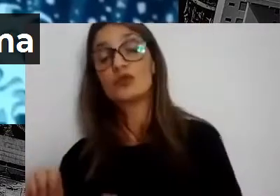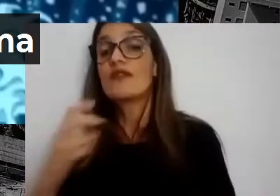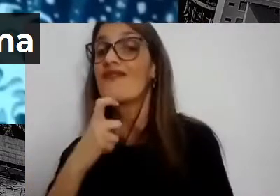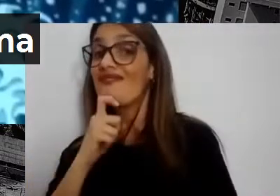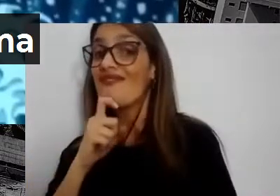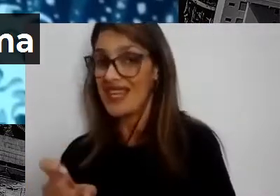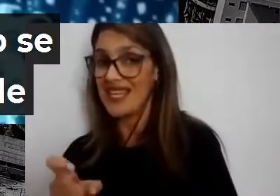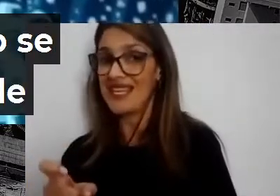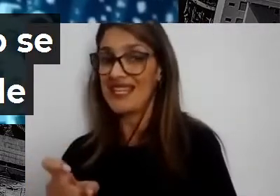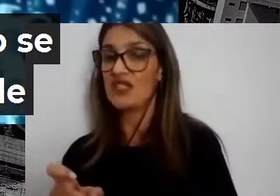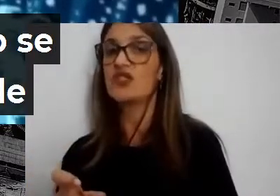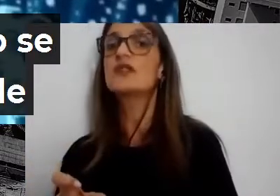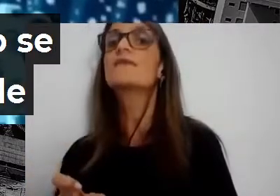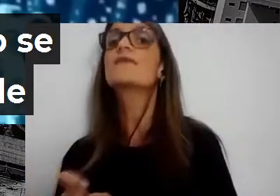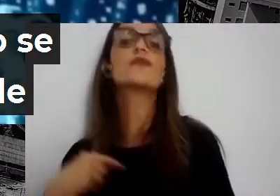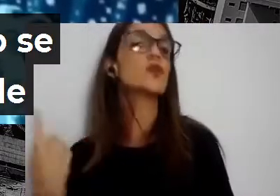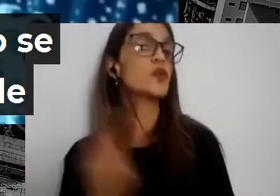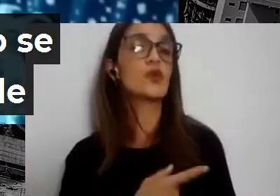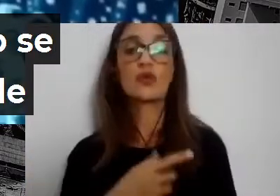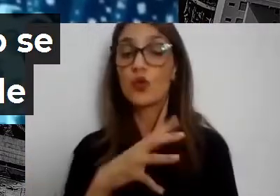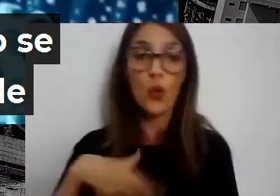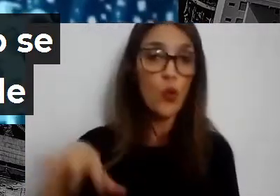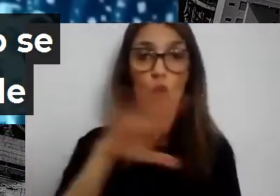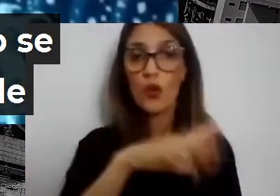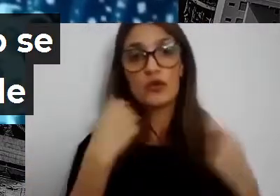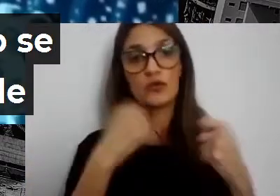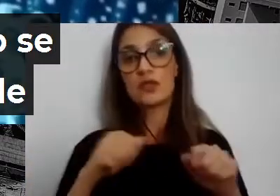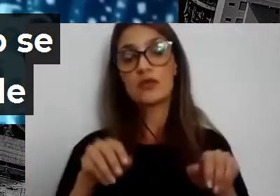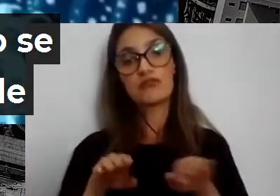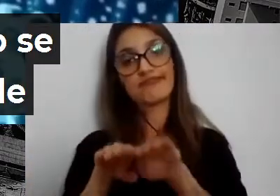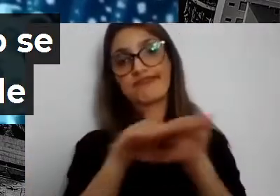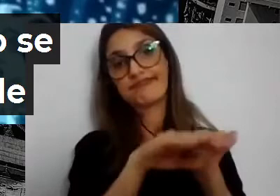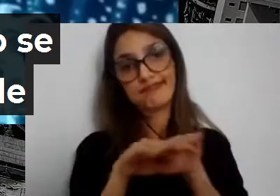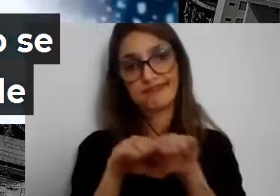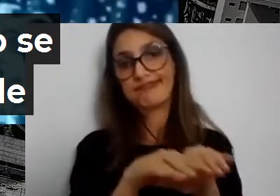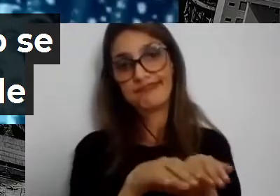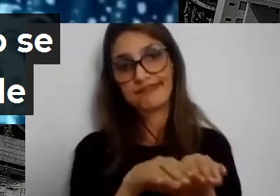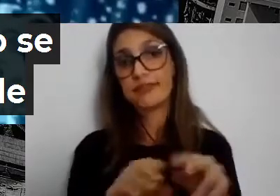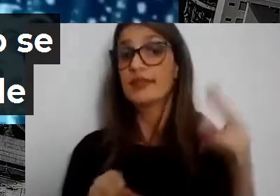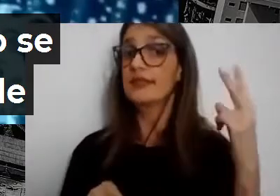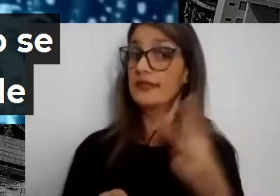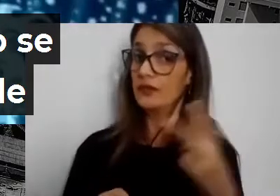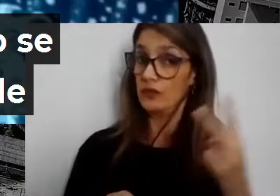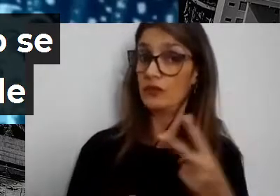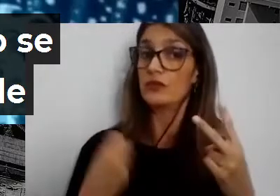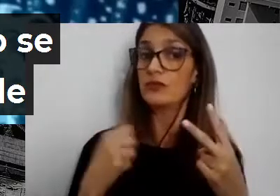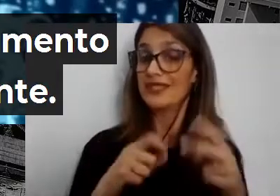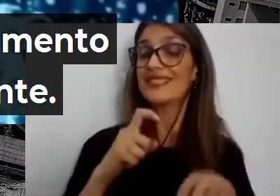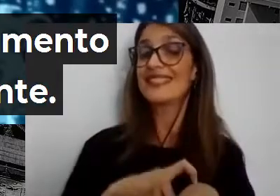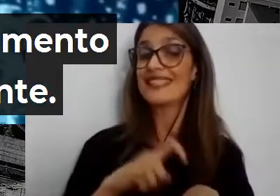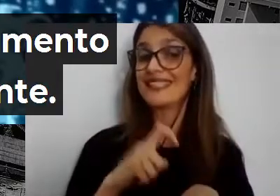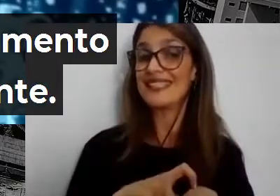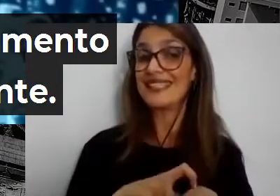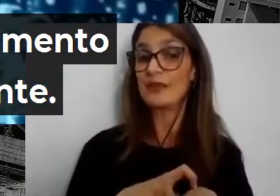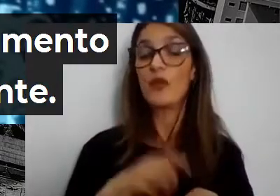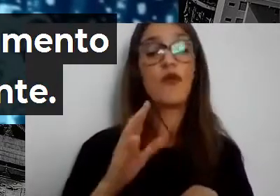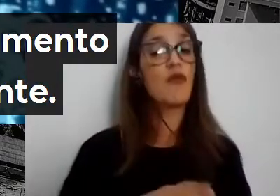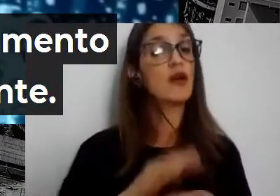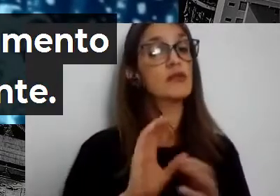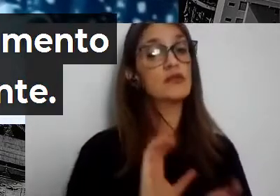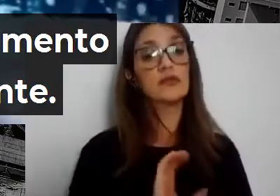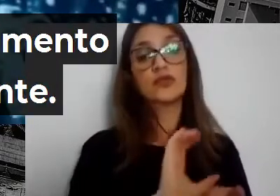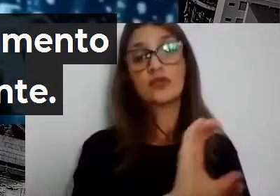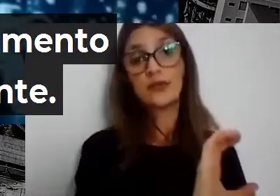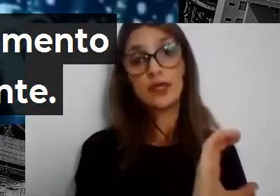you're getting. The second has to do with time. So, when you make an investment in green infrastructure versus gray infrastructure,